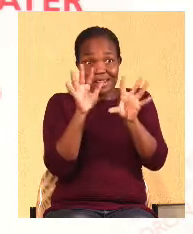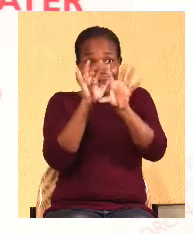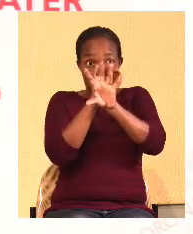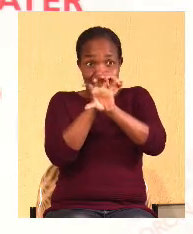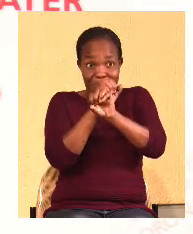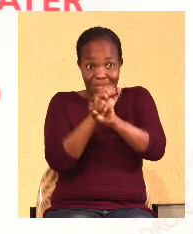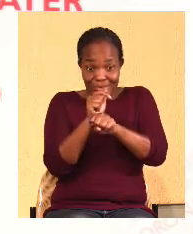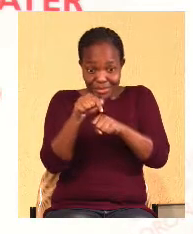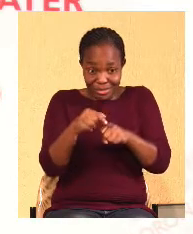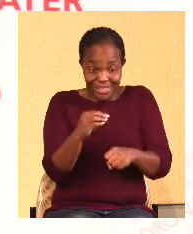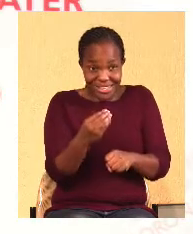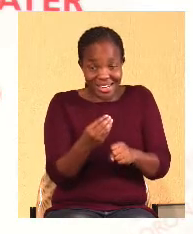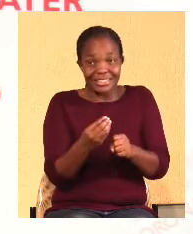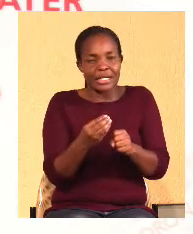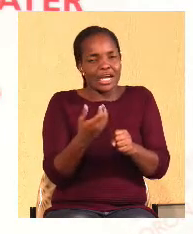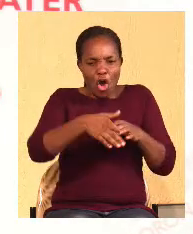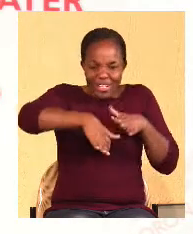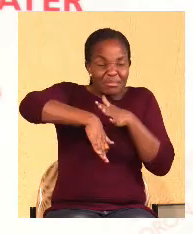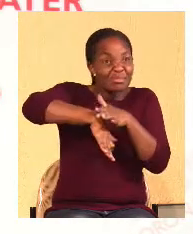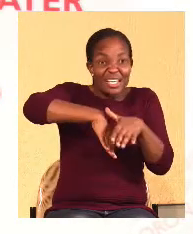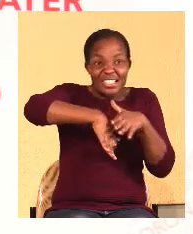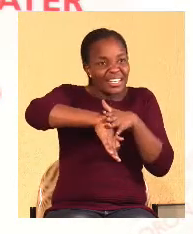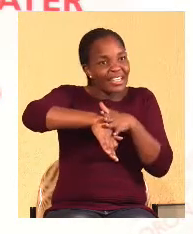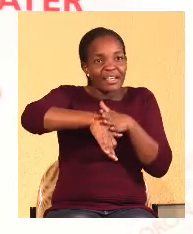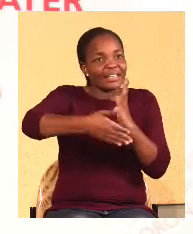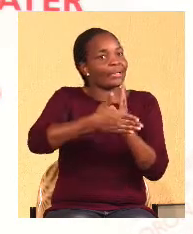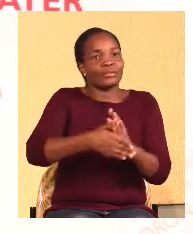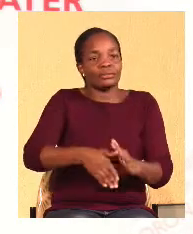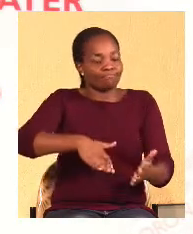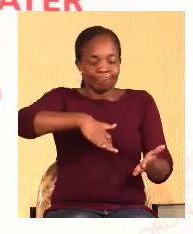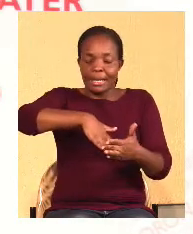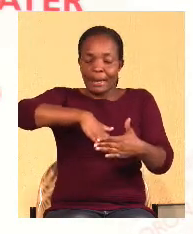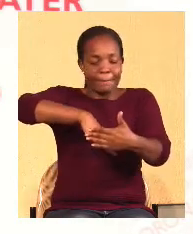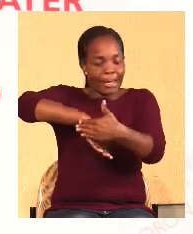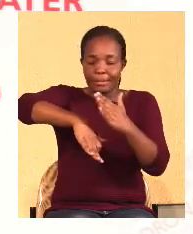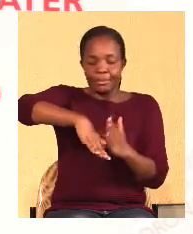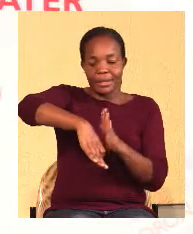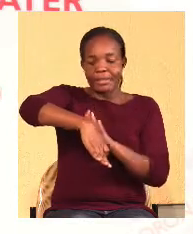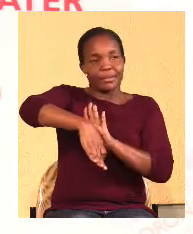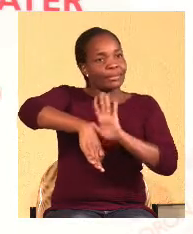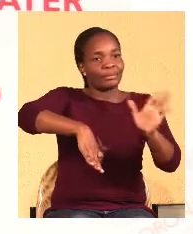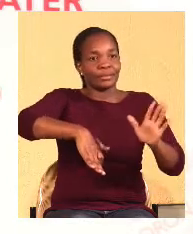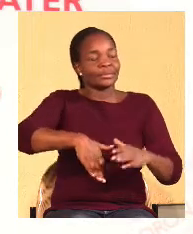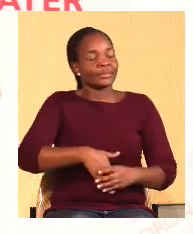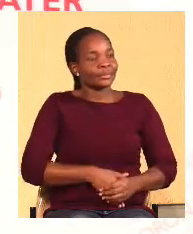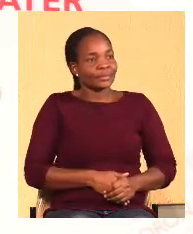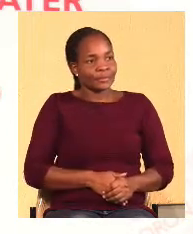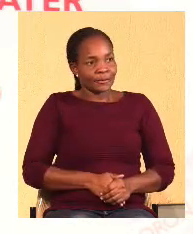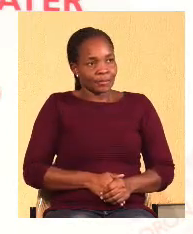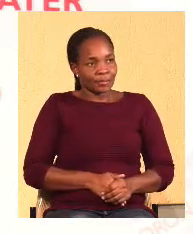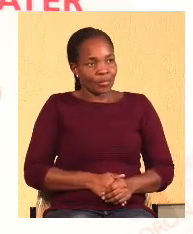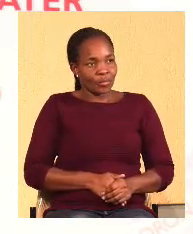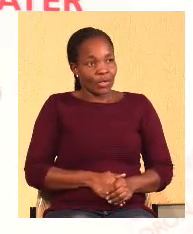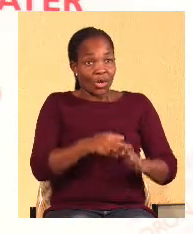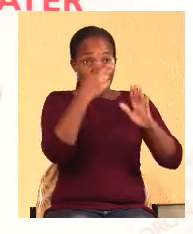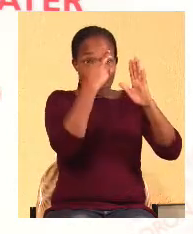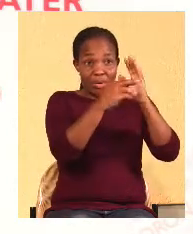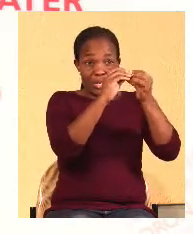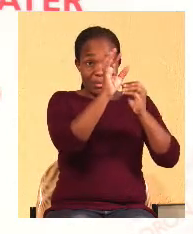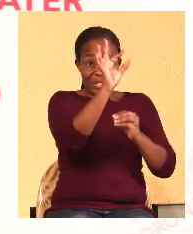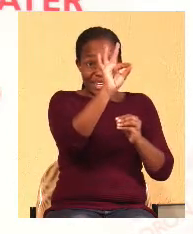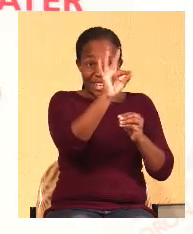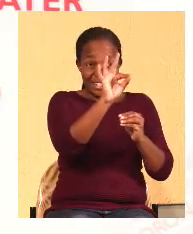national lockdown. The regulations that were promulgated in the first ones, regulations 9,